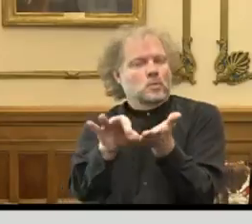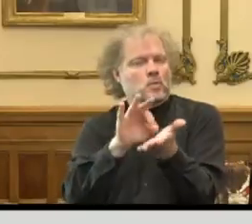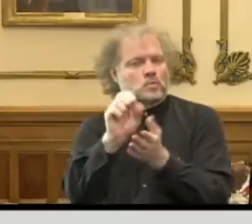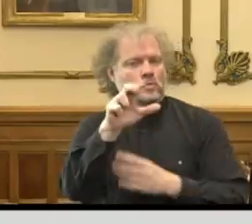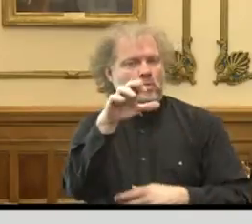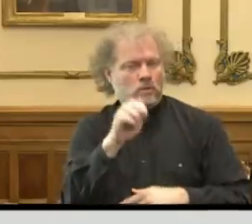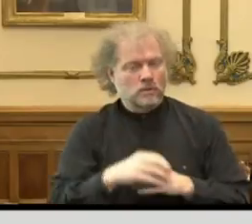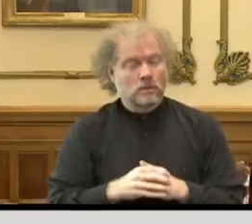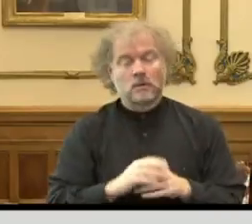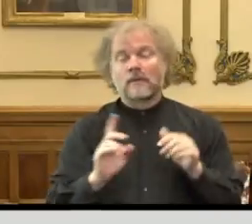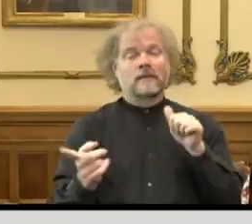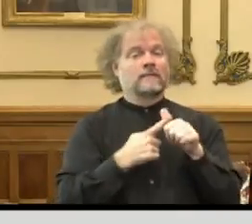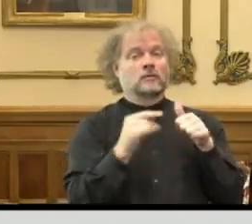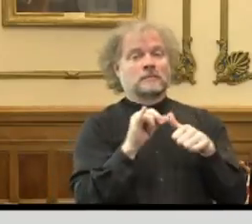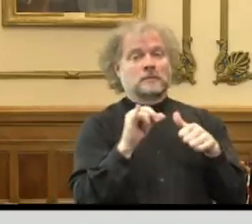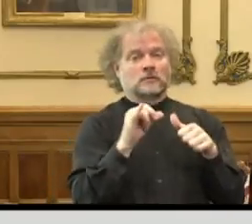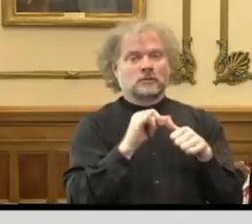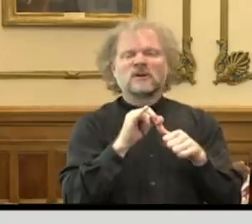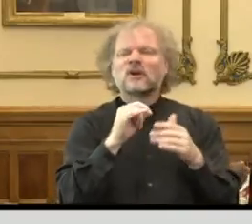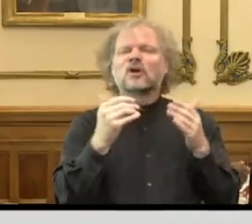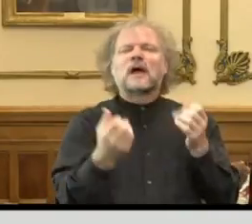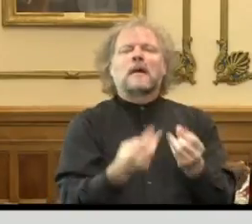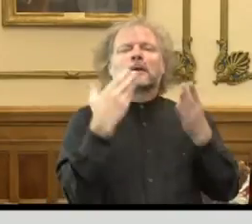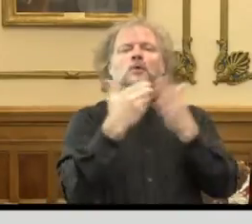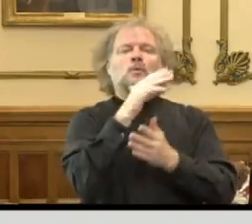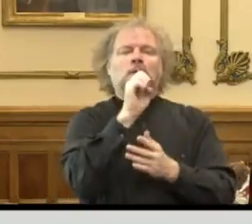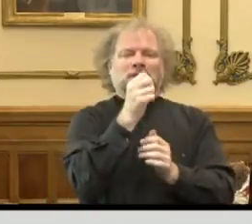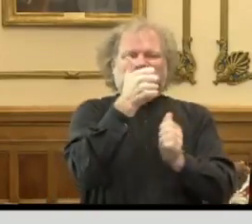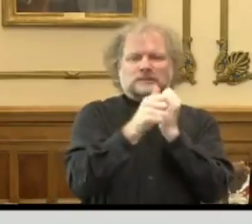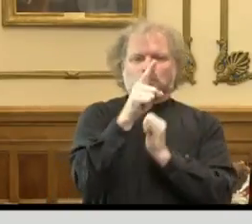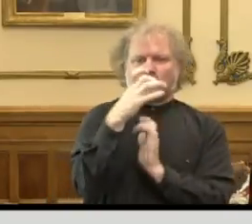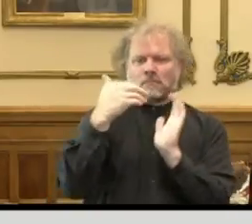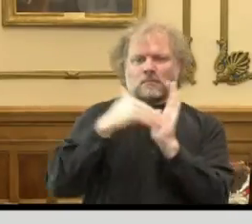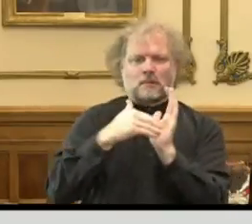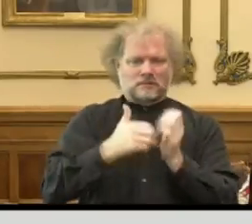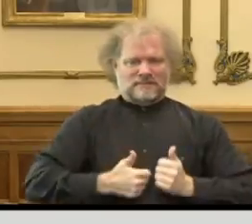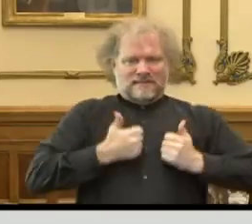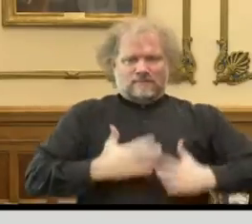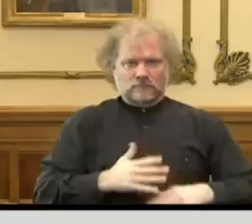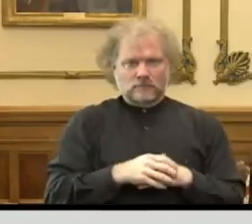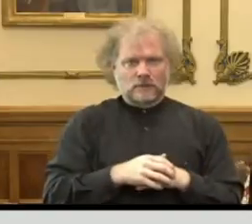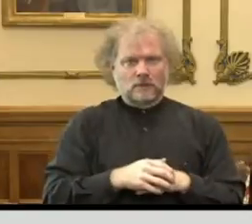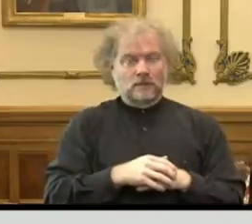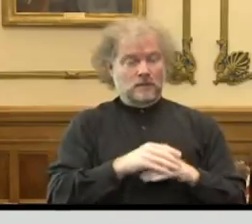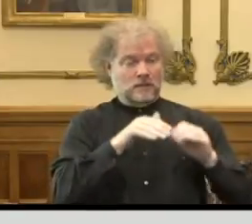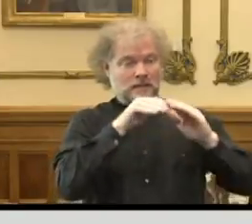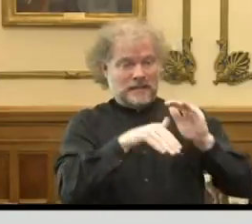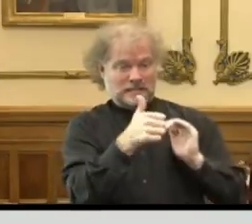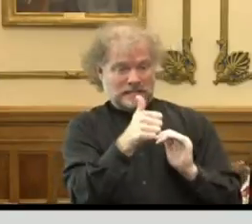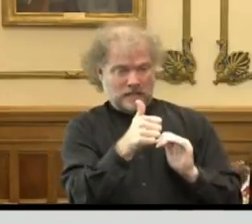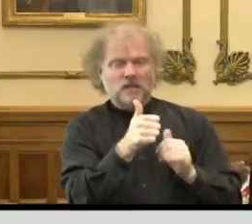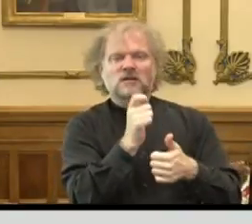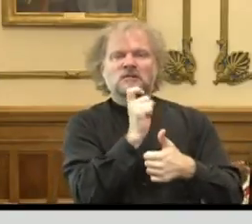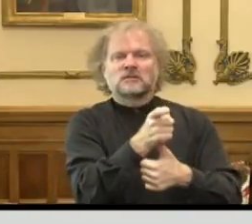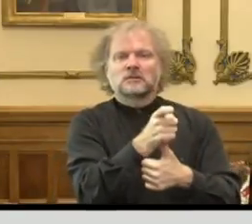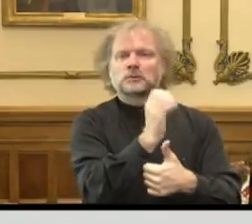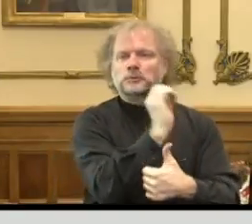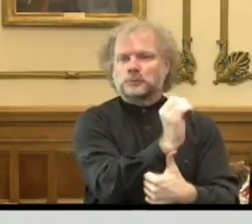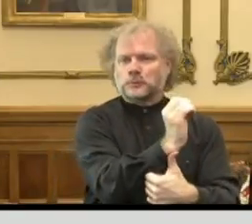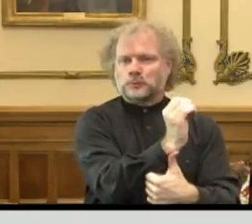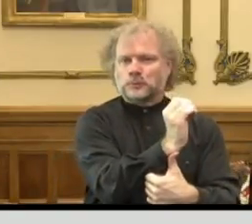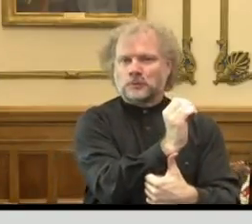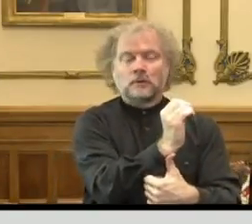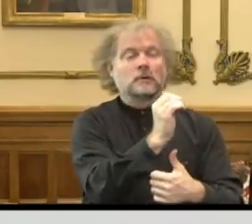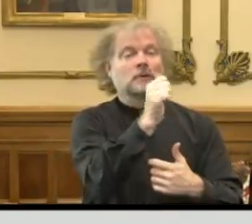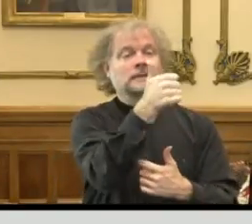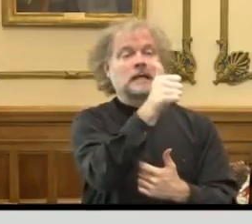metric is our new cases per 100,000 residents. Less than 10 new cases will be assigned a score of 0.